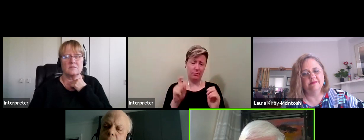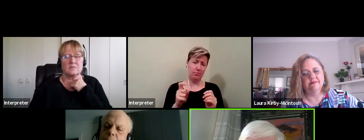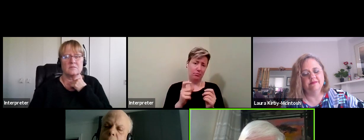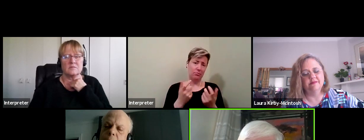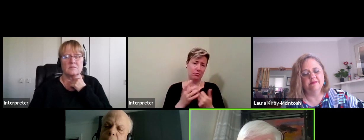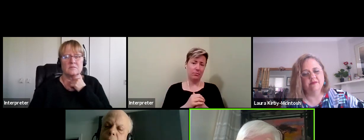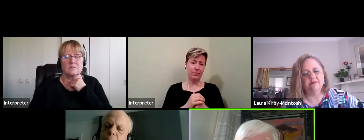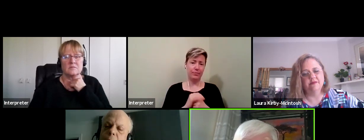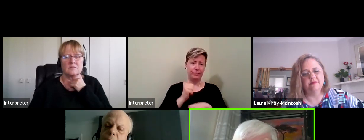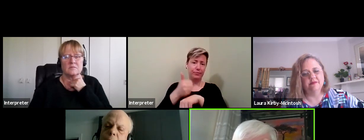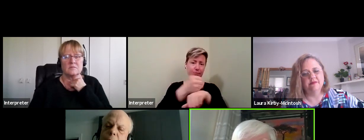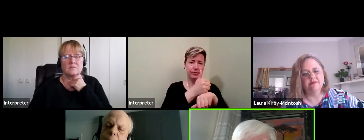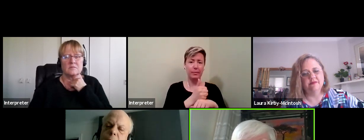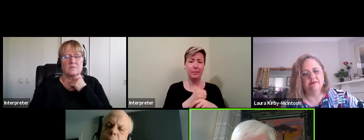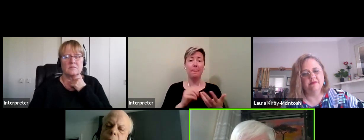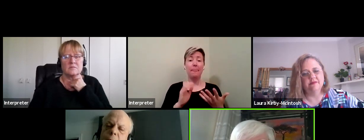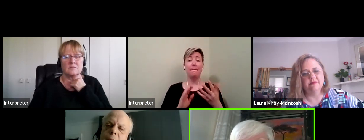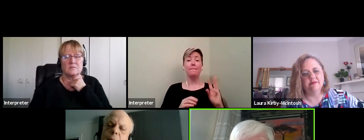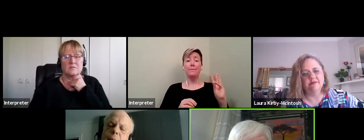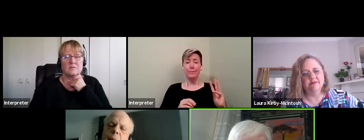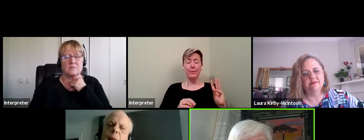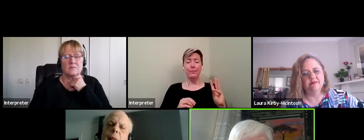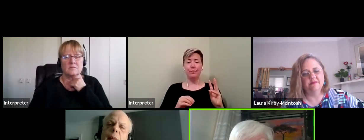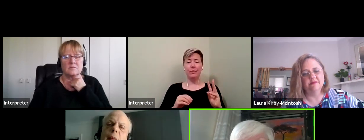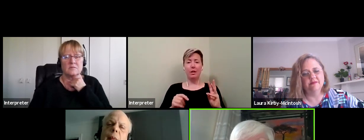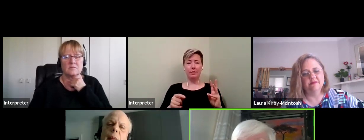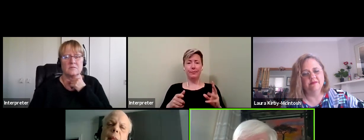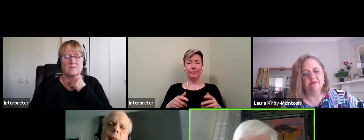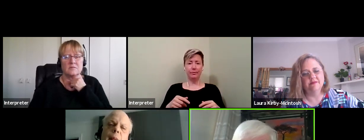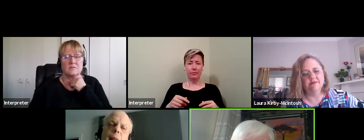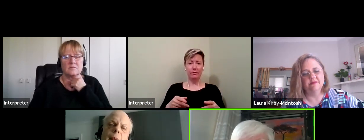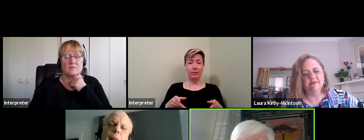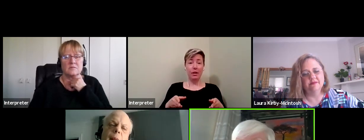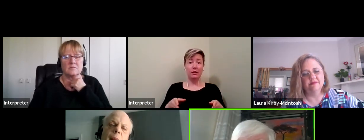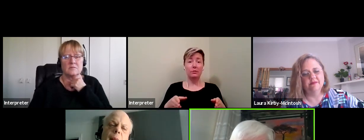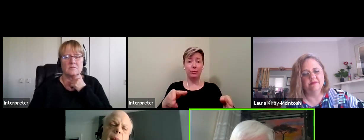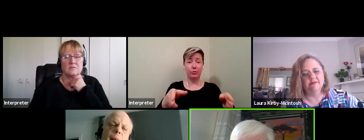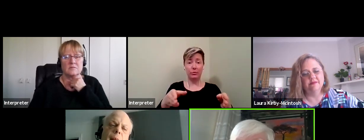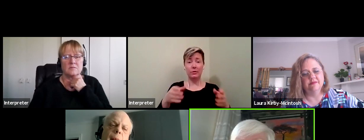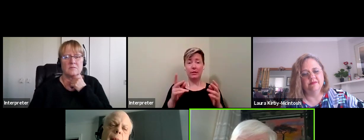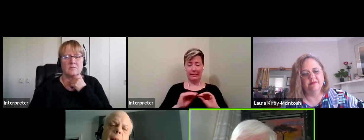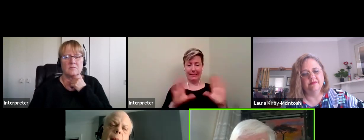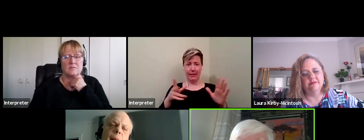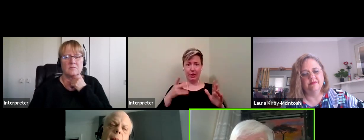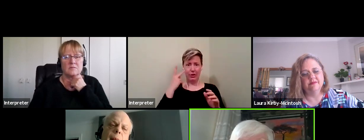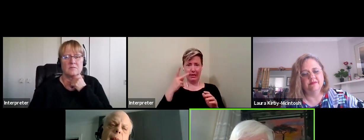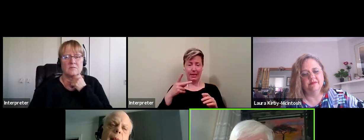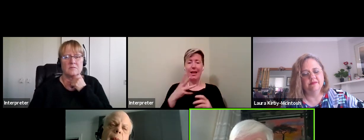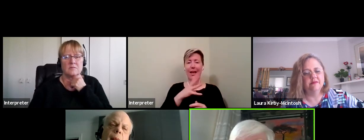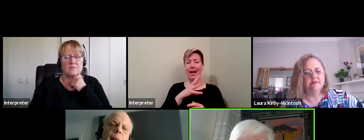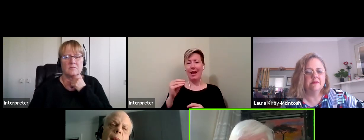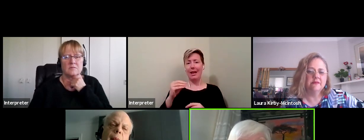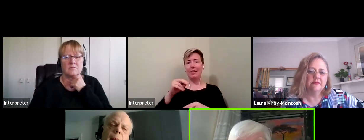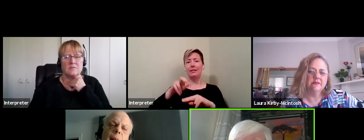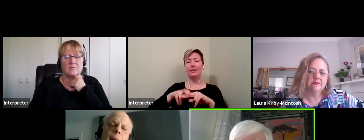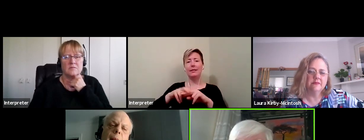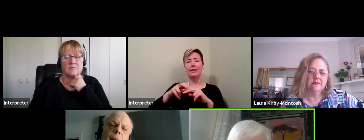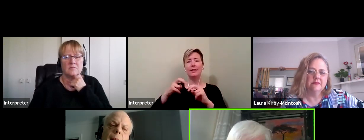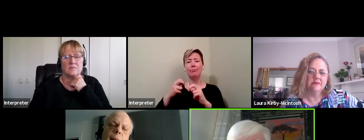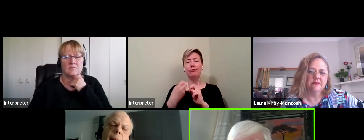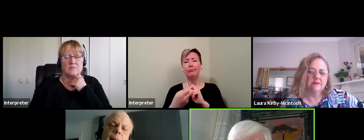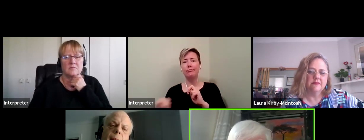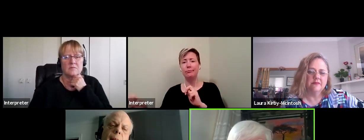maneuvering space and the clear floor space next to seating. So if there's any place that somebody's going to have to wait for a test or wait